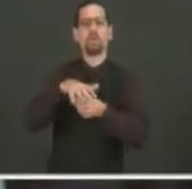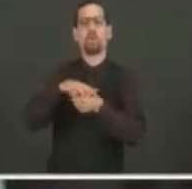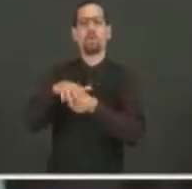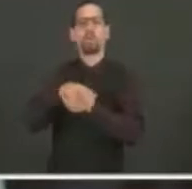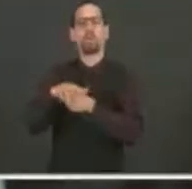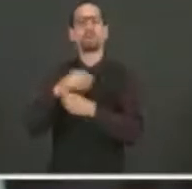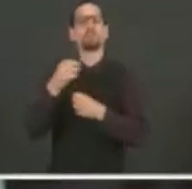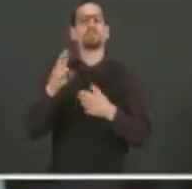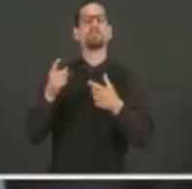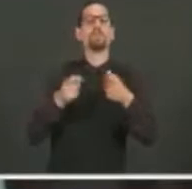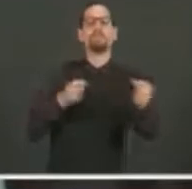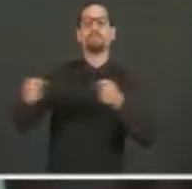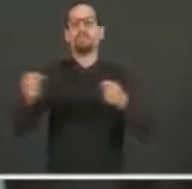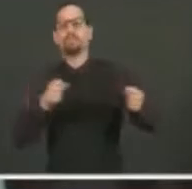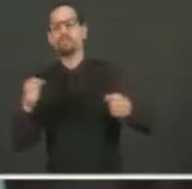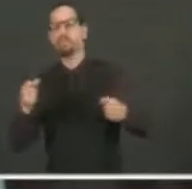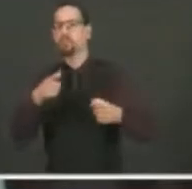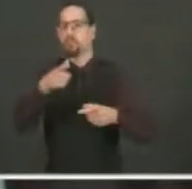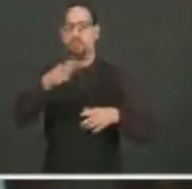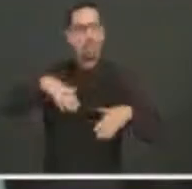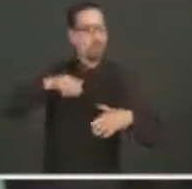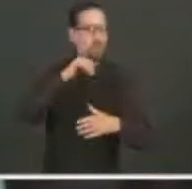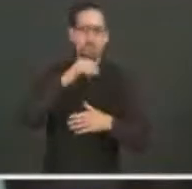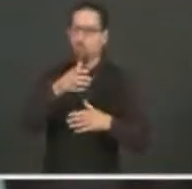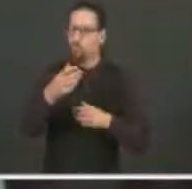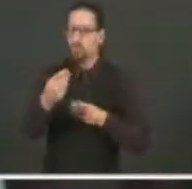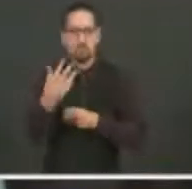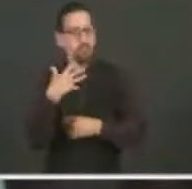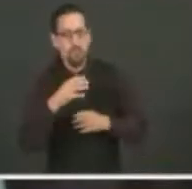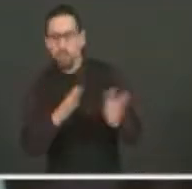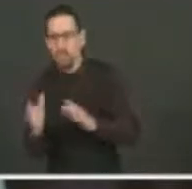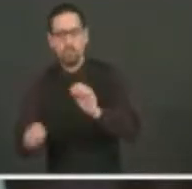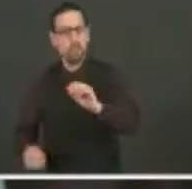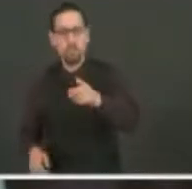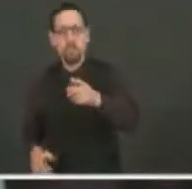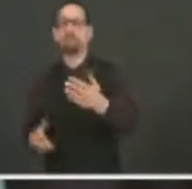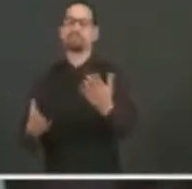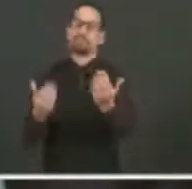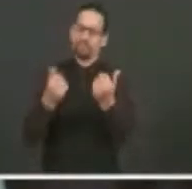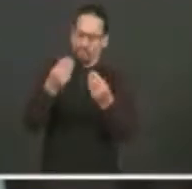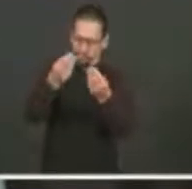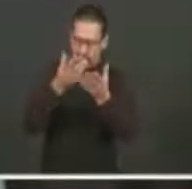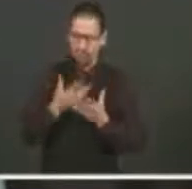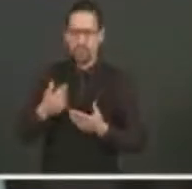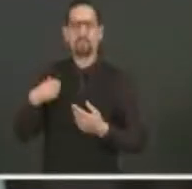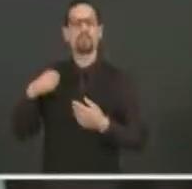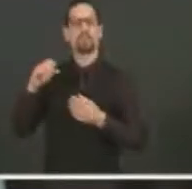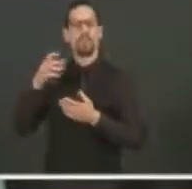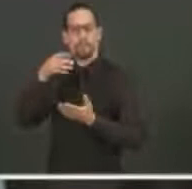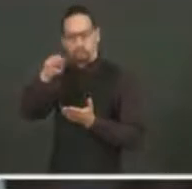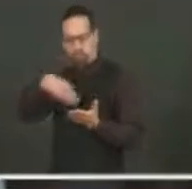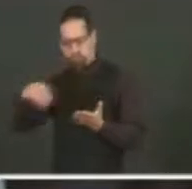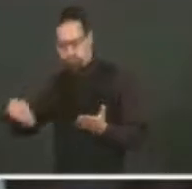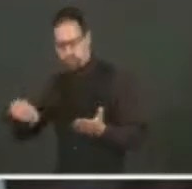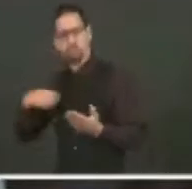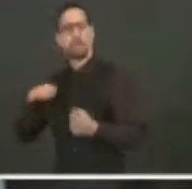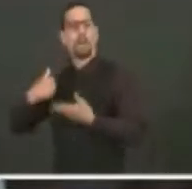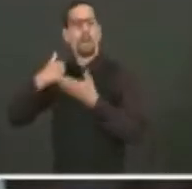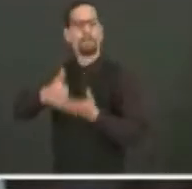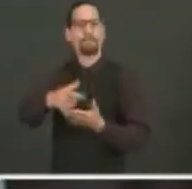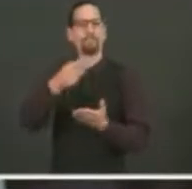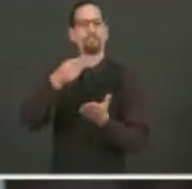yet, we'd ask you to think about doing it, and there's money available to help you. We want to be able to get as many kids in summer